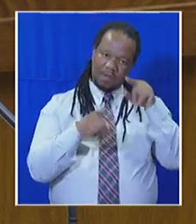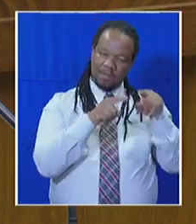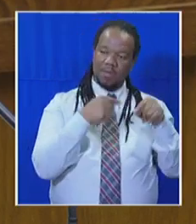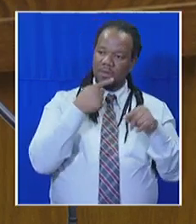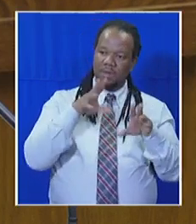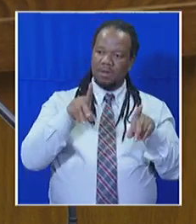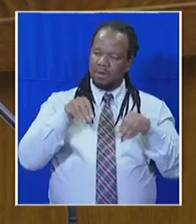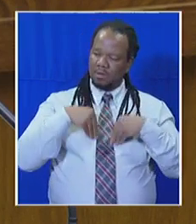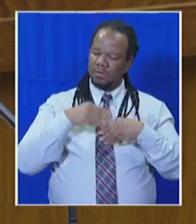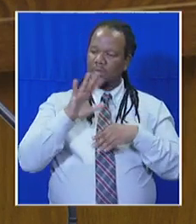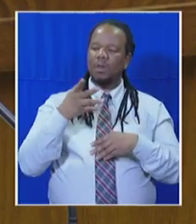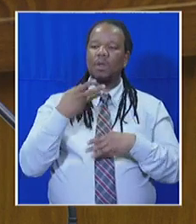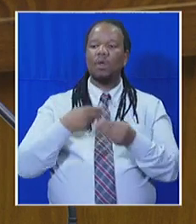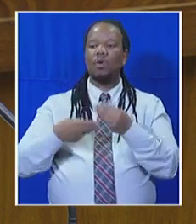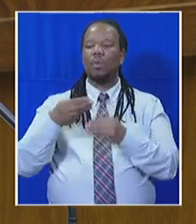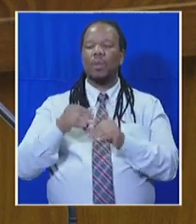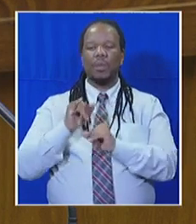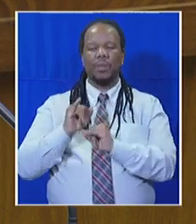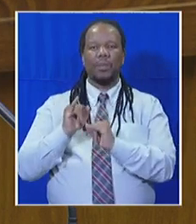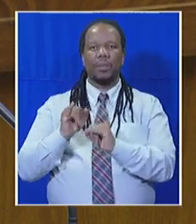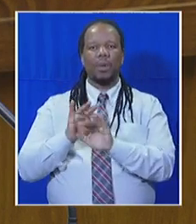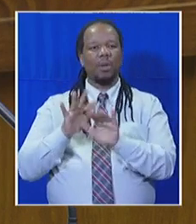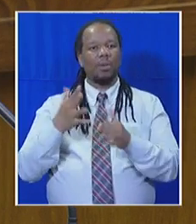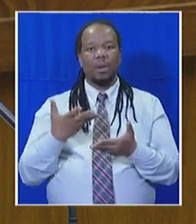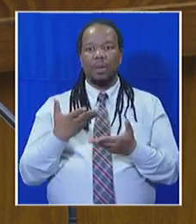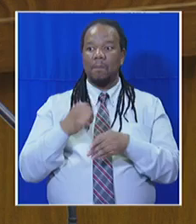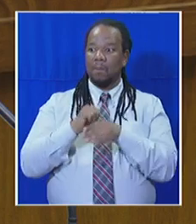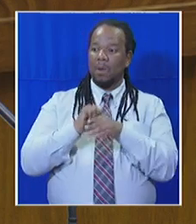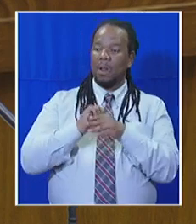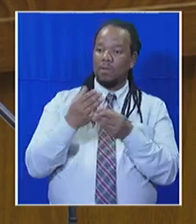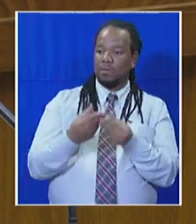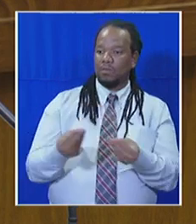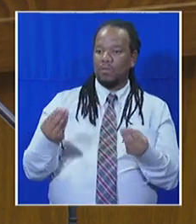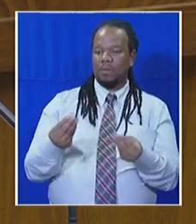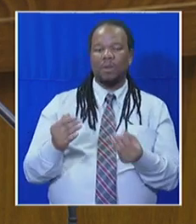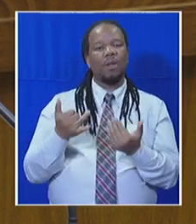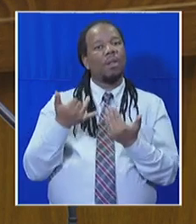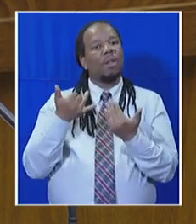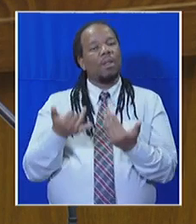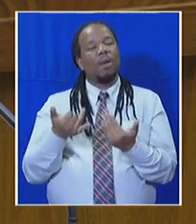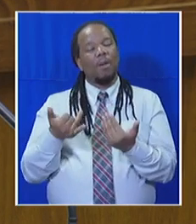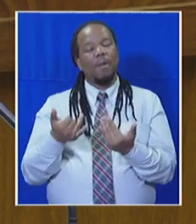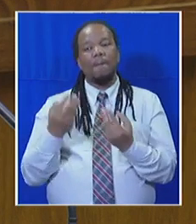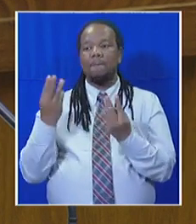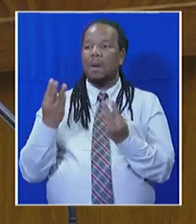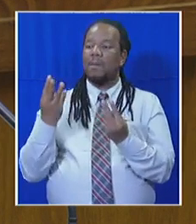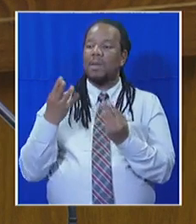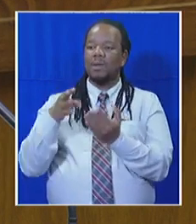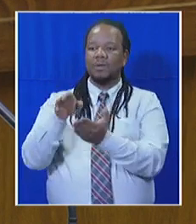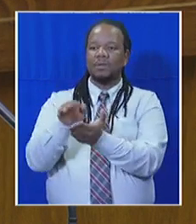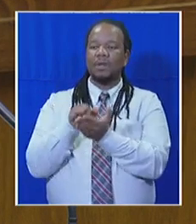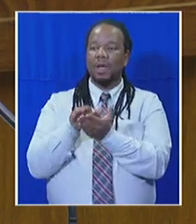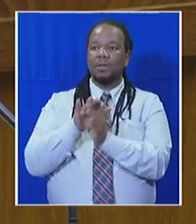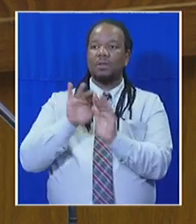crisis, and it failed to offer any practical solution. The current public debt, that is just under 50%